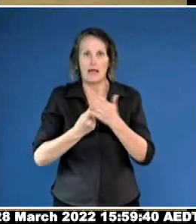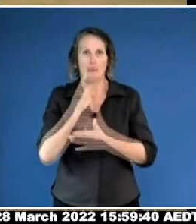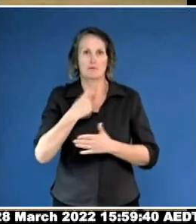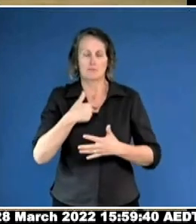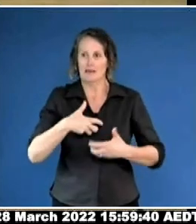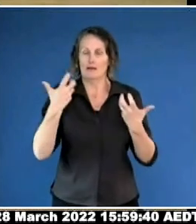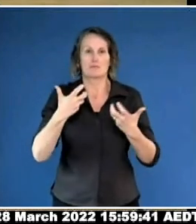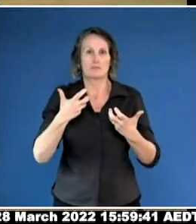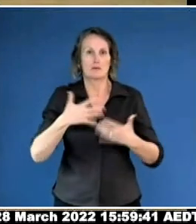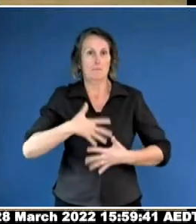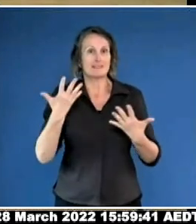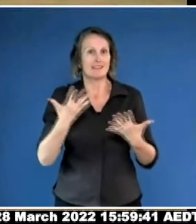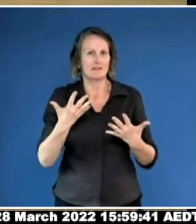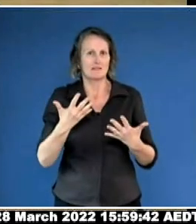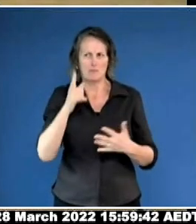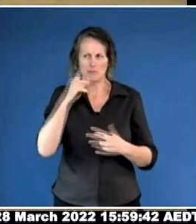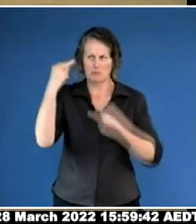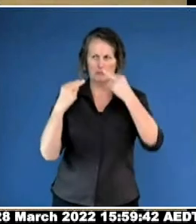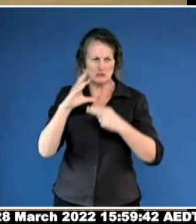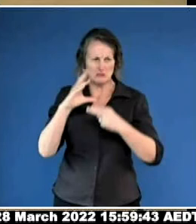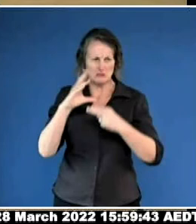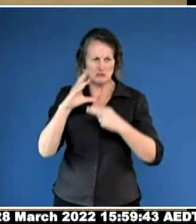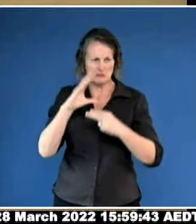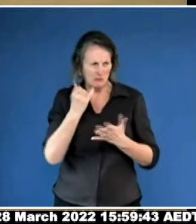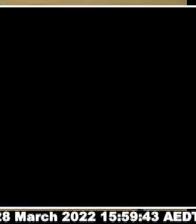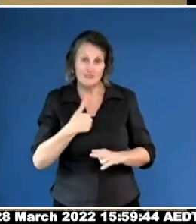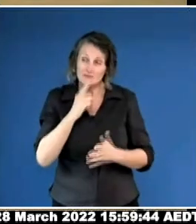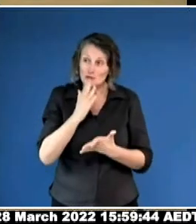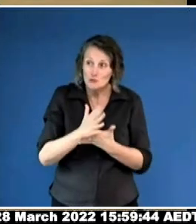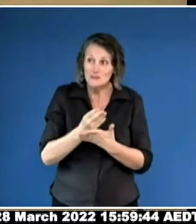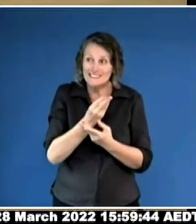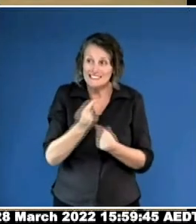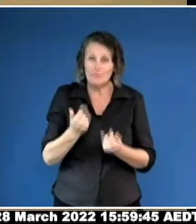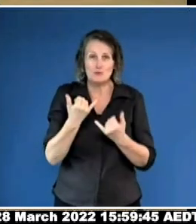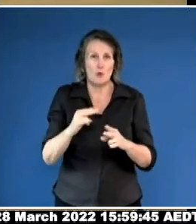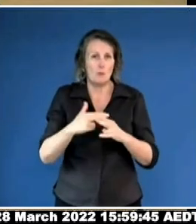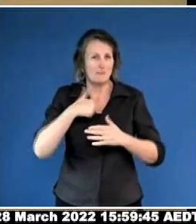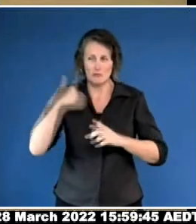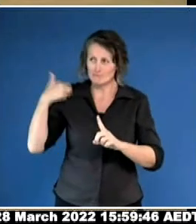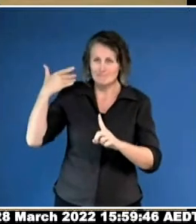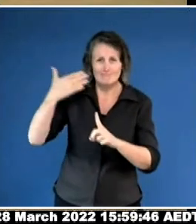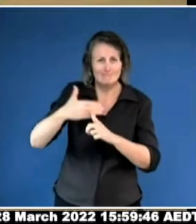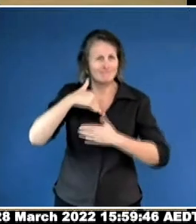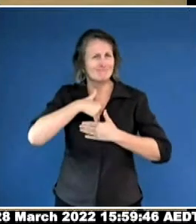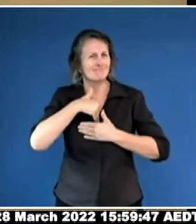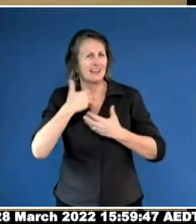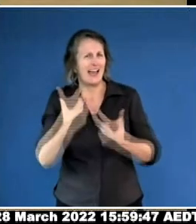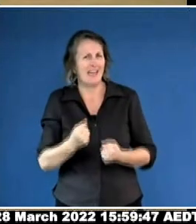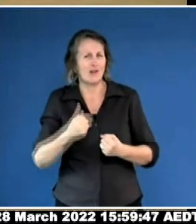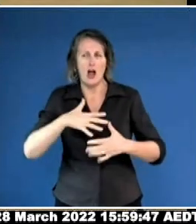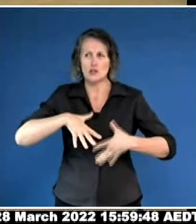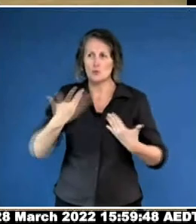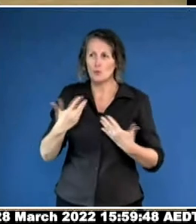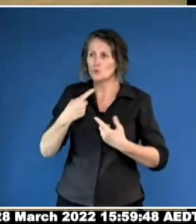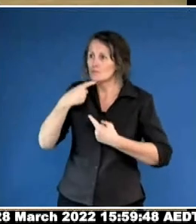me. And there is something wrong with me. But how do you go about telling people what's happened to you? I think that they wouldn't want to